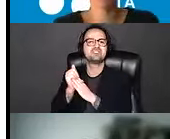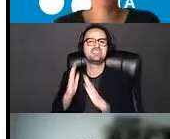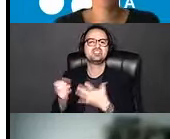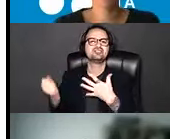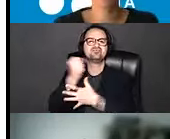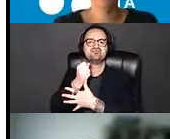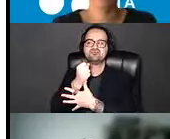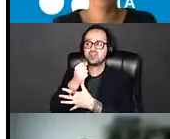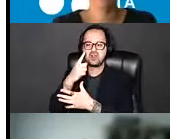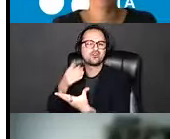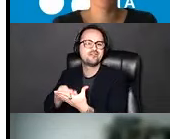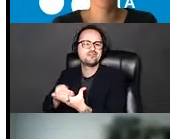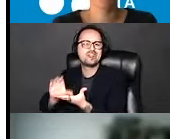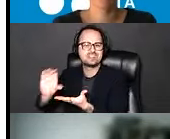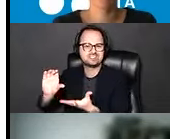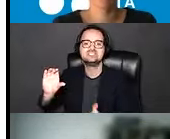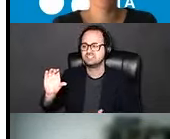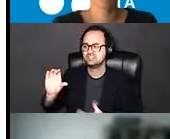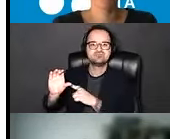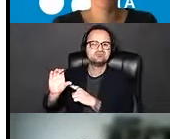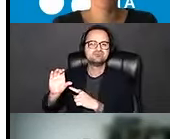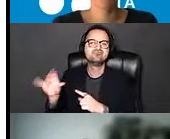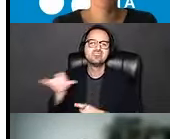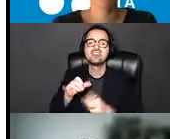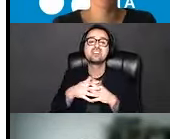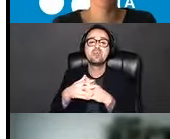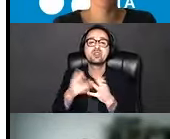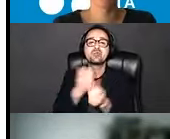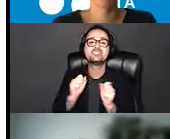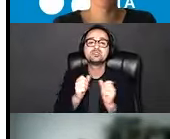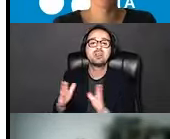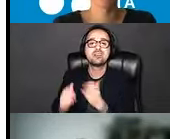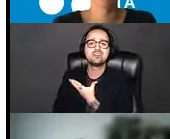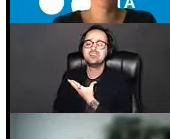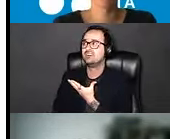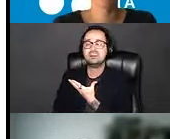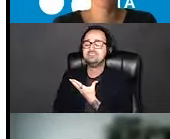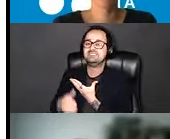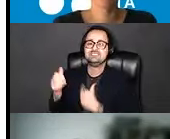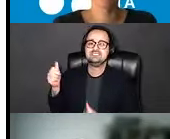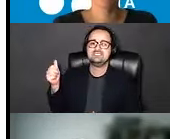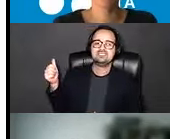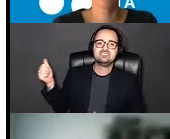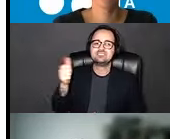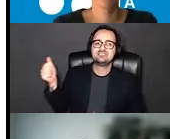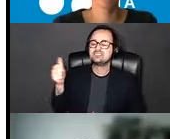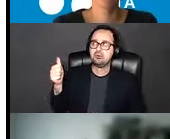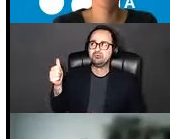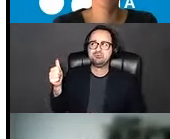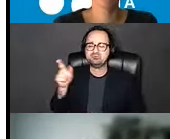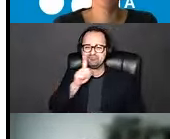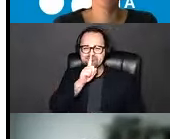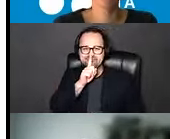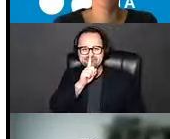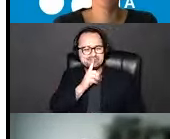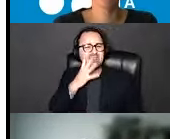over funding, like those who are decision makers over the American Rescue Plan, may not be the kind of people who have really experienced